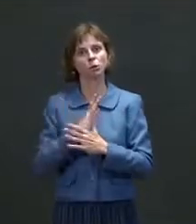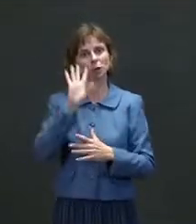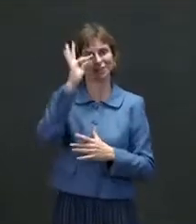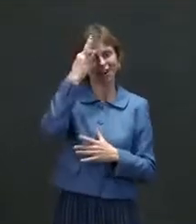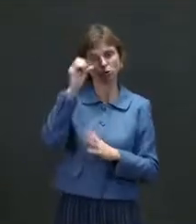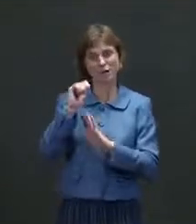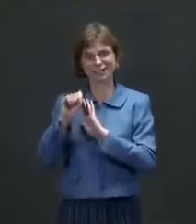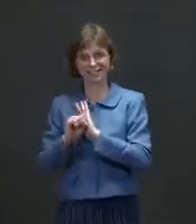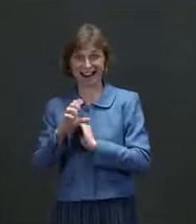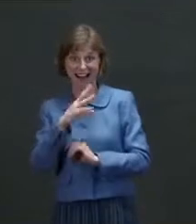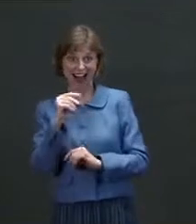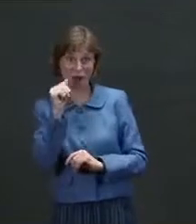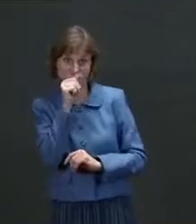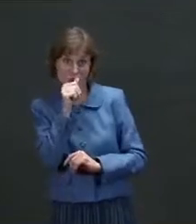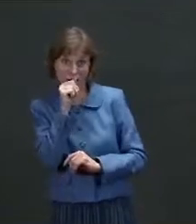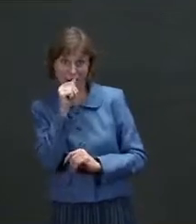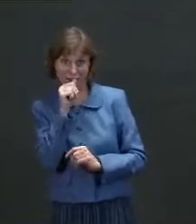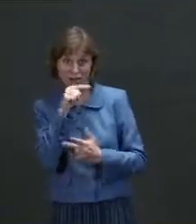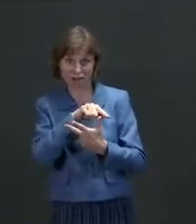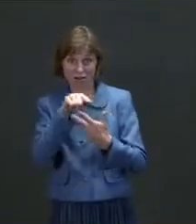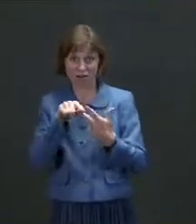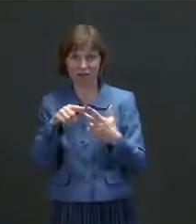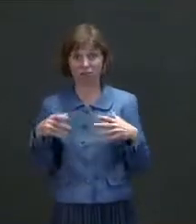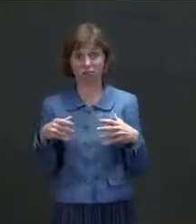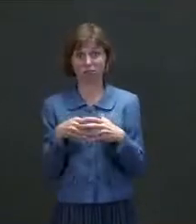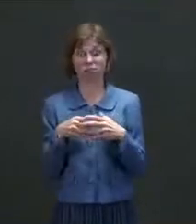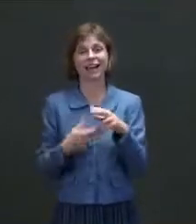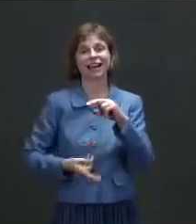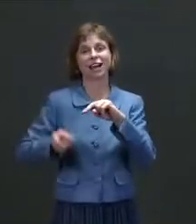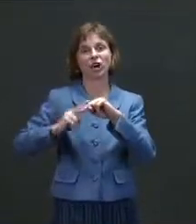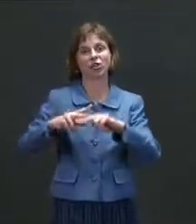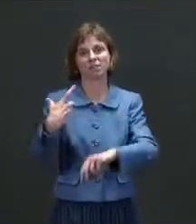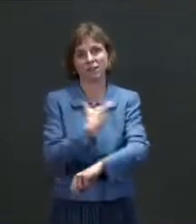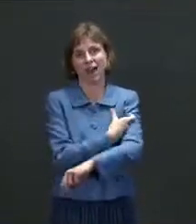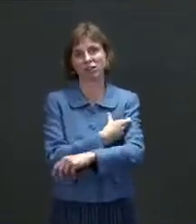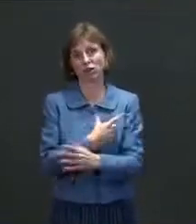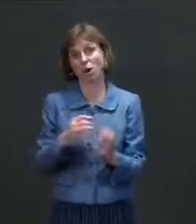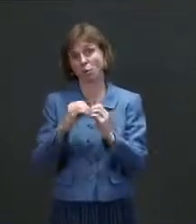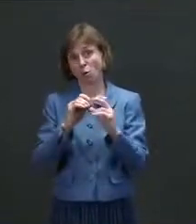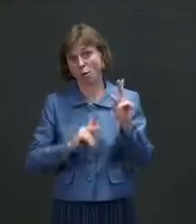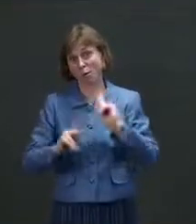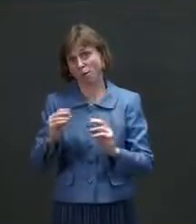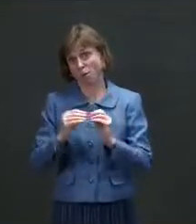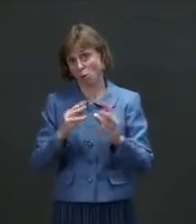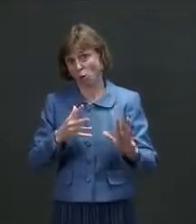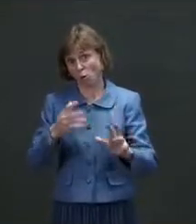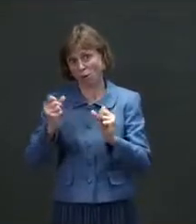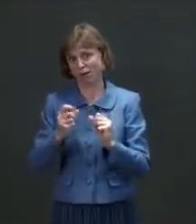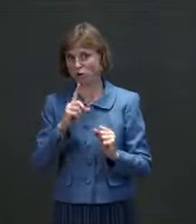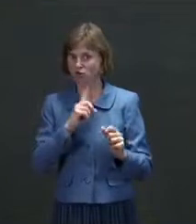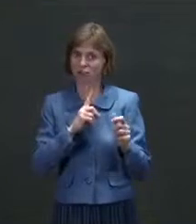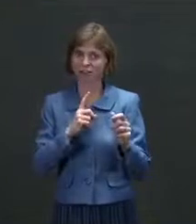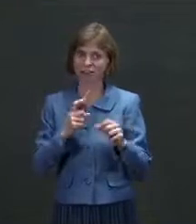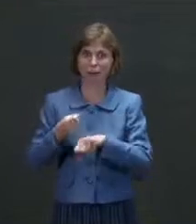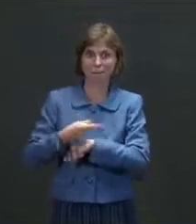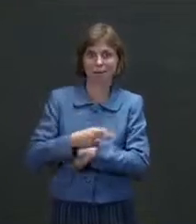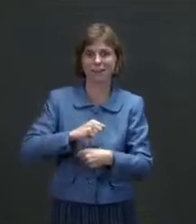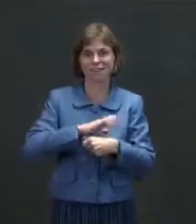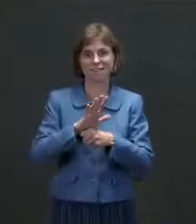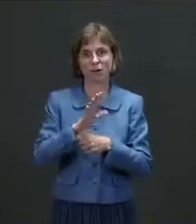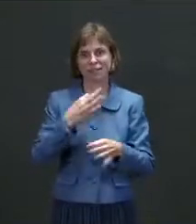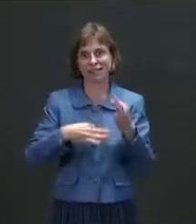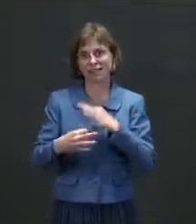private sector would help us vaccinate more people more quickly and to get ahead of this virus instead of behind it.